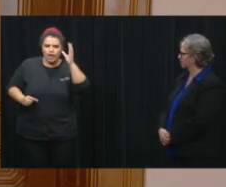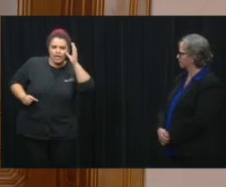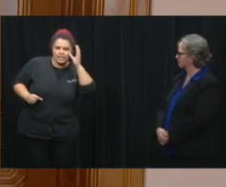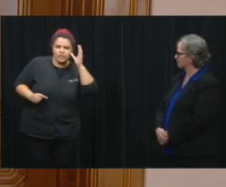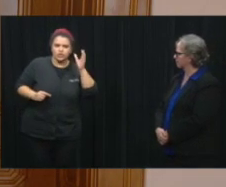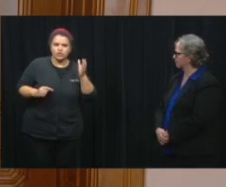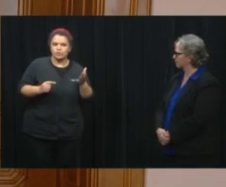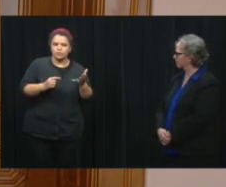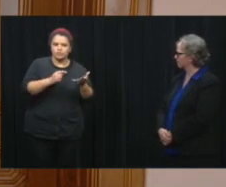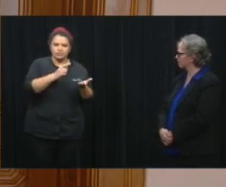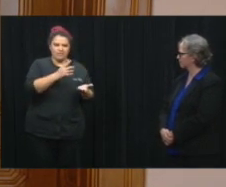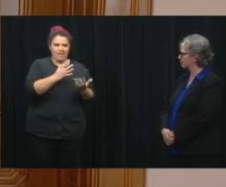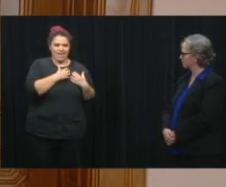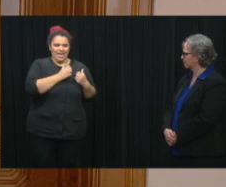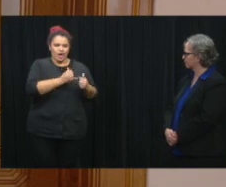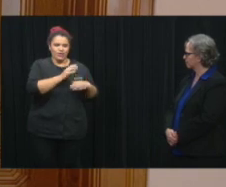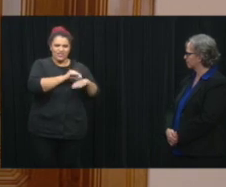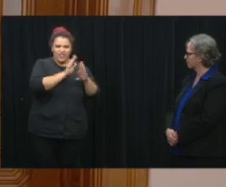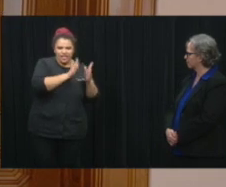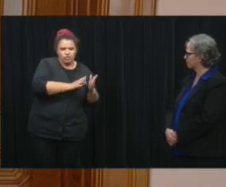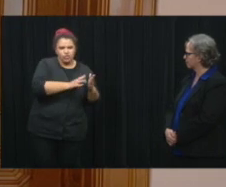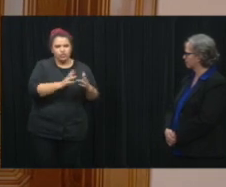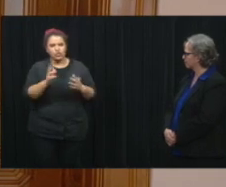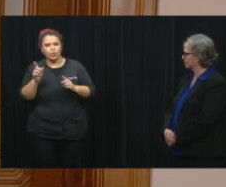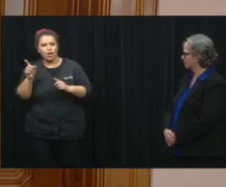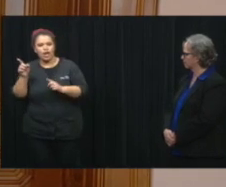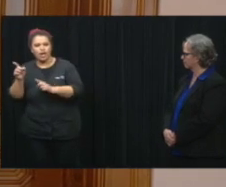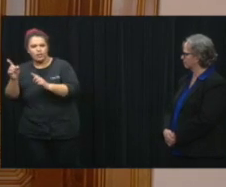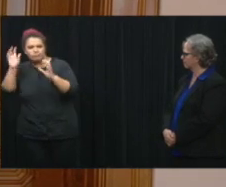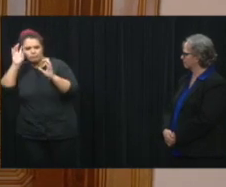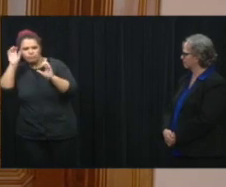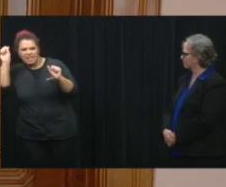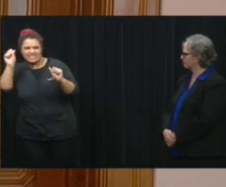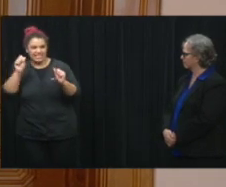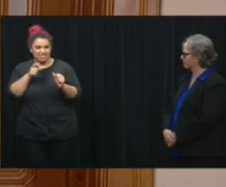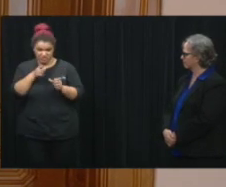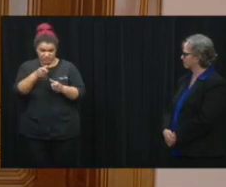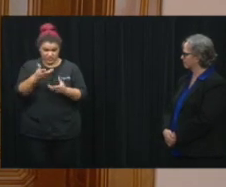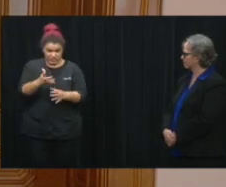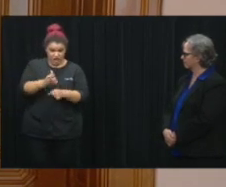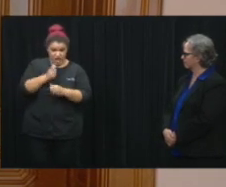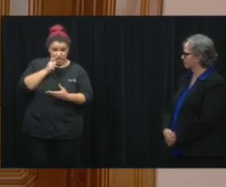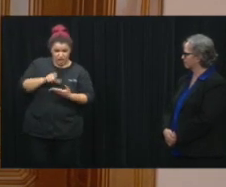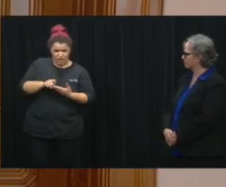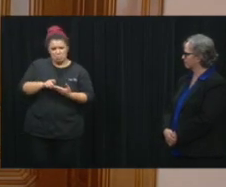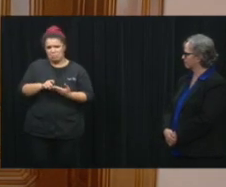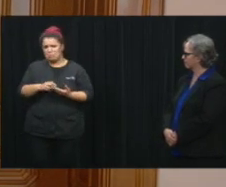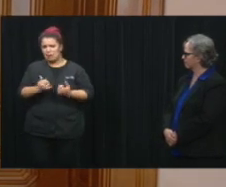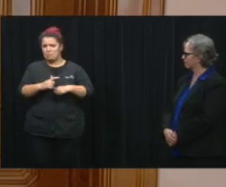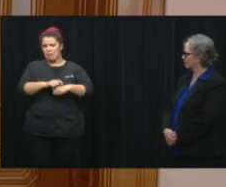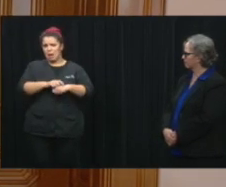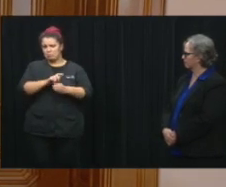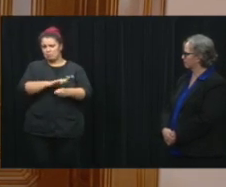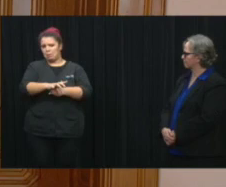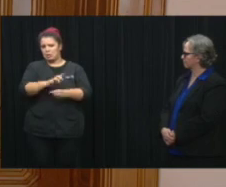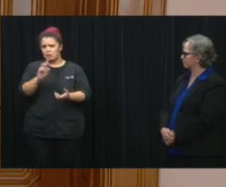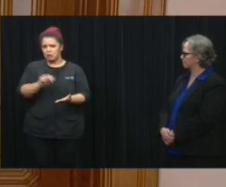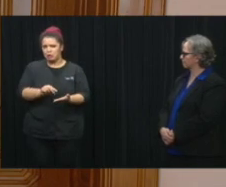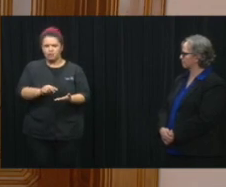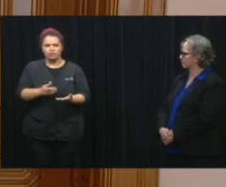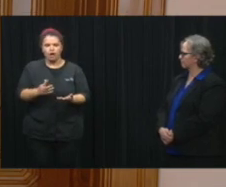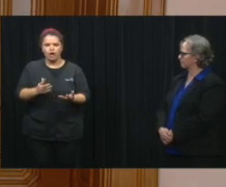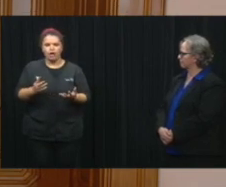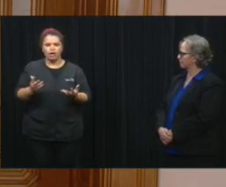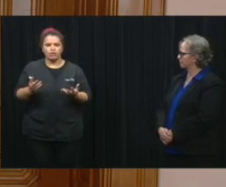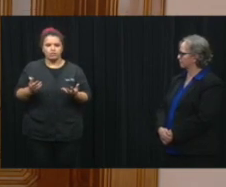what the president says? You got the letter. We talked about this yesterday. I'm sure you had a chance to look at it. So how are you going to move forward